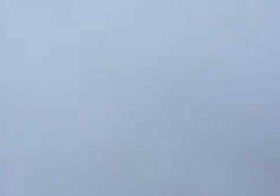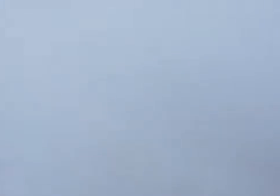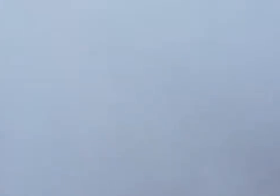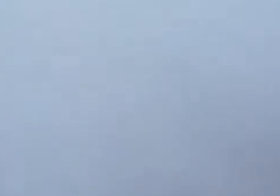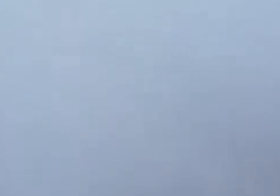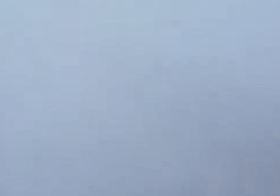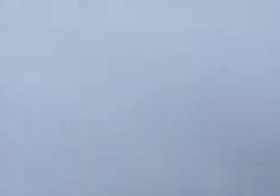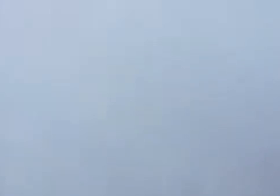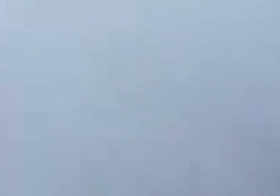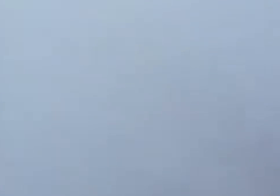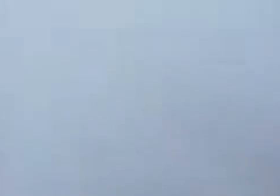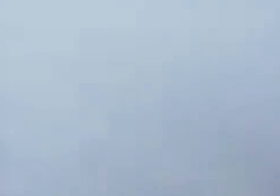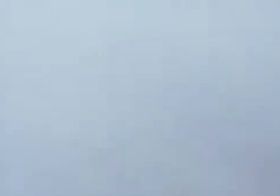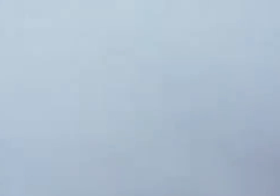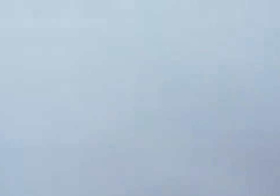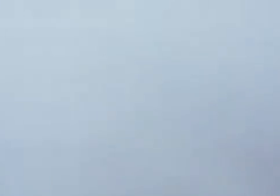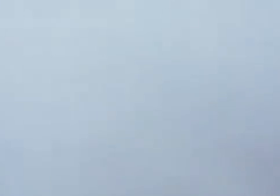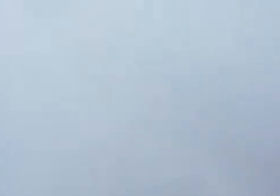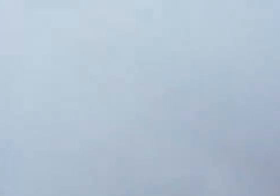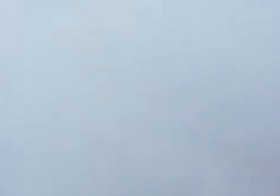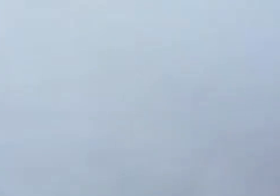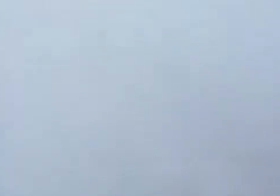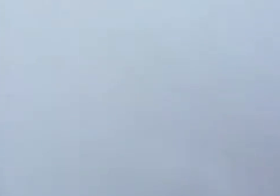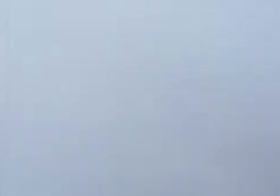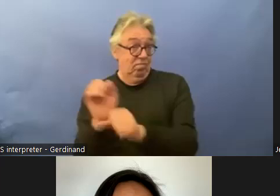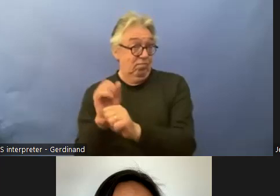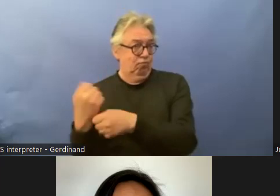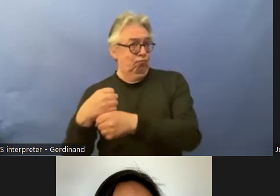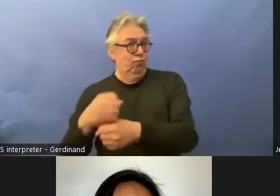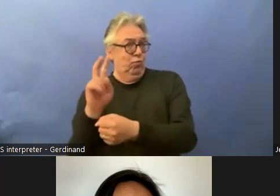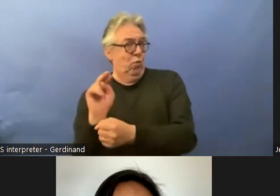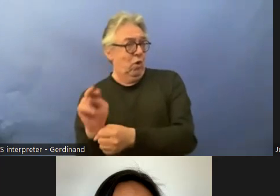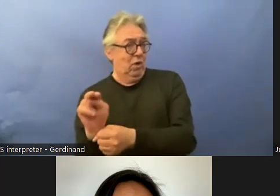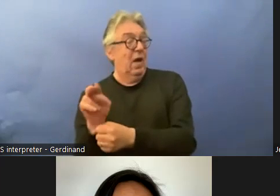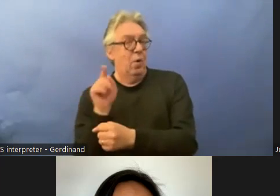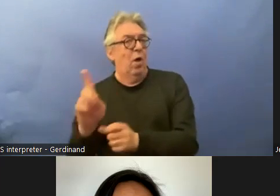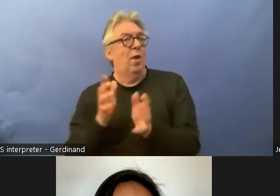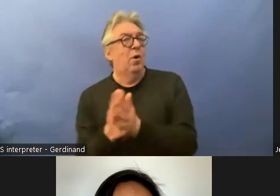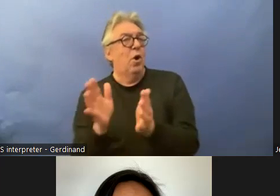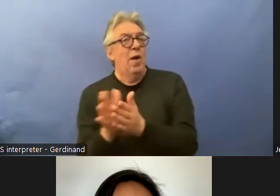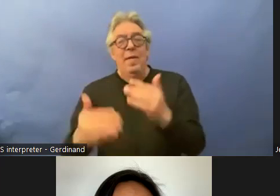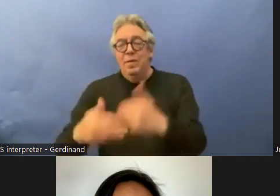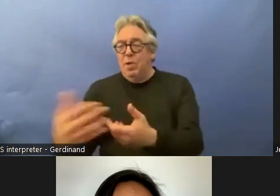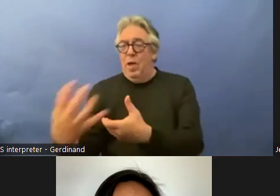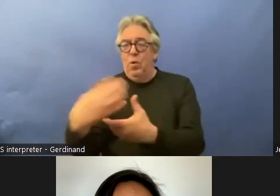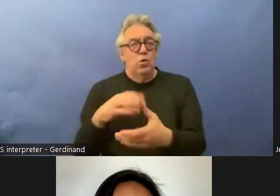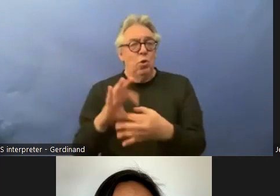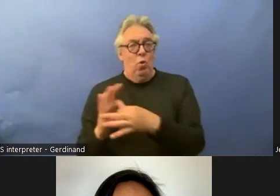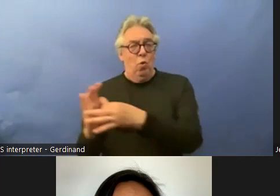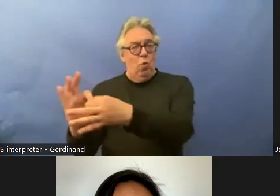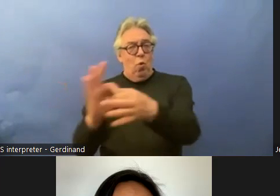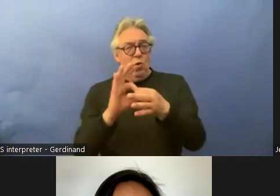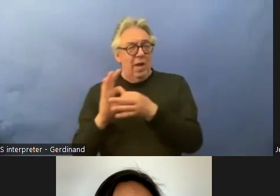Secretariat. She will share with us about how disability inclusion coordination is placed